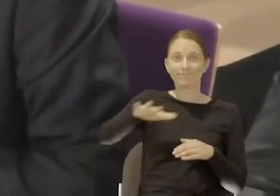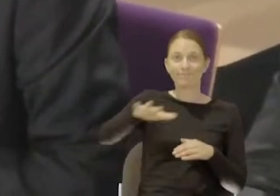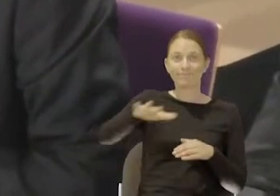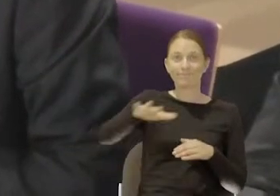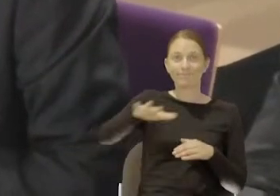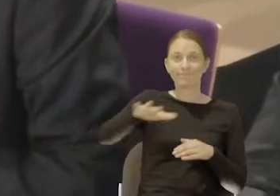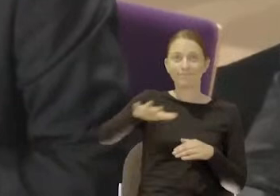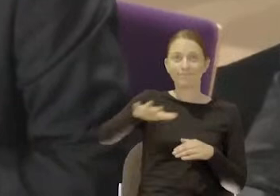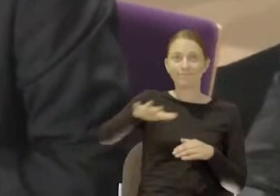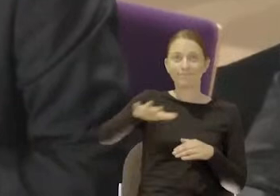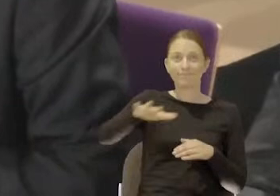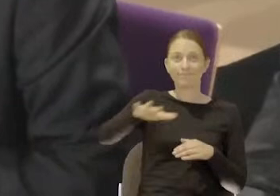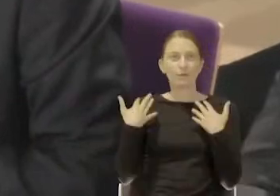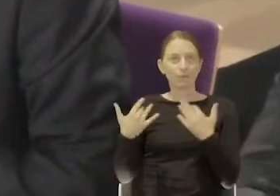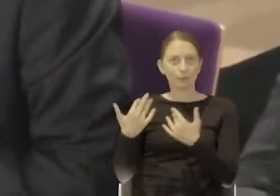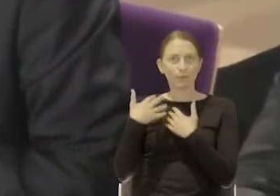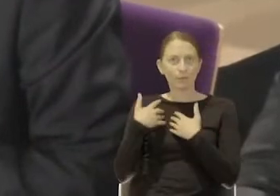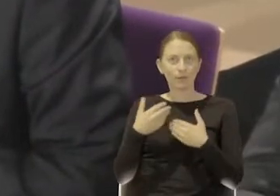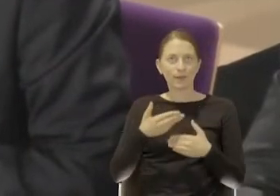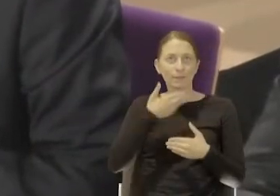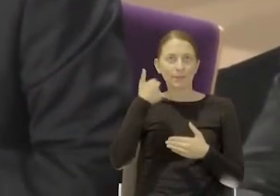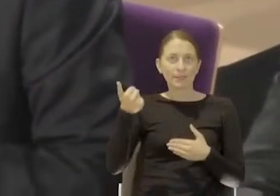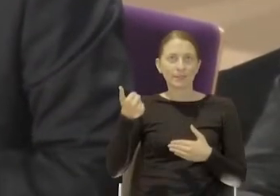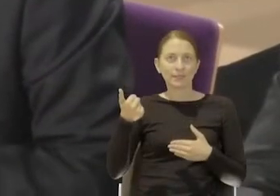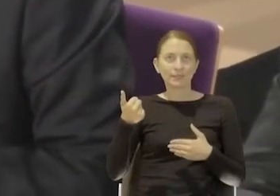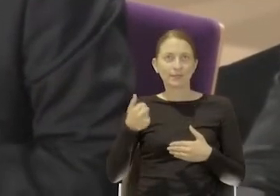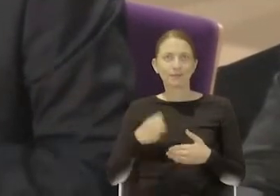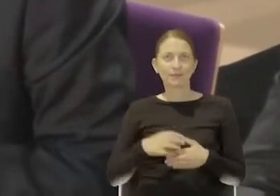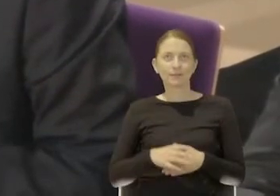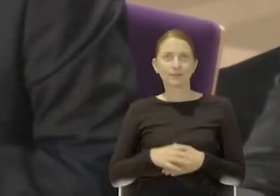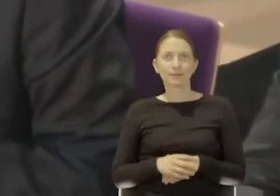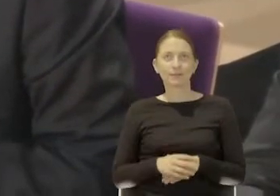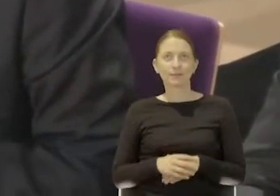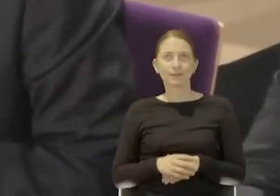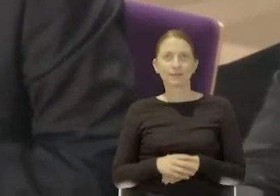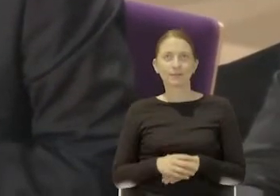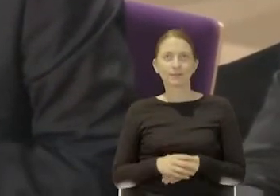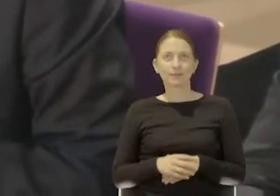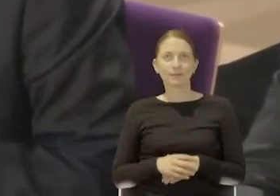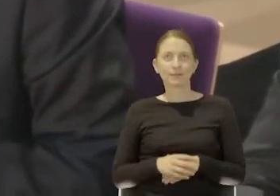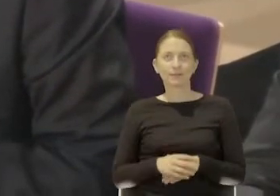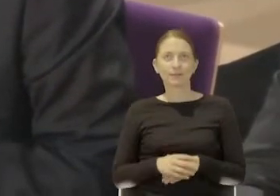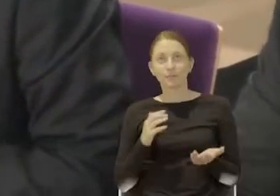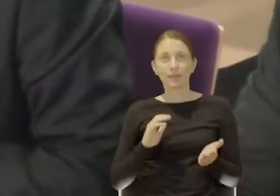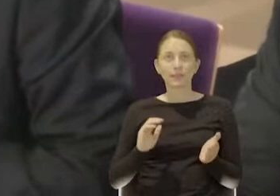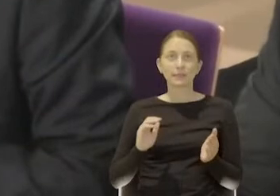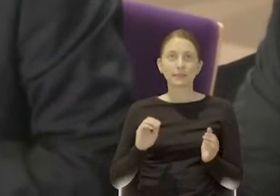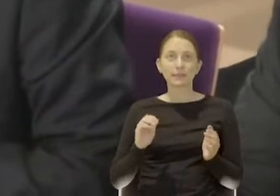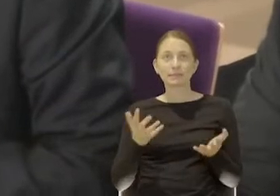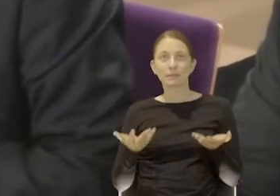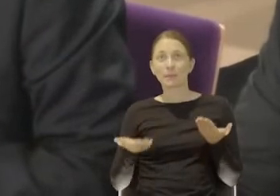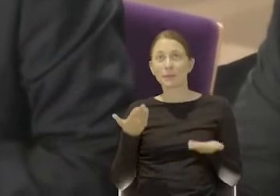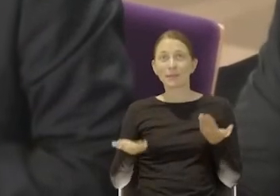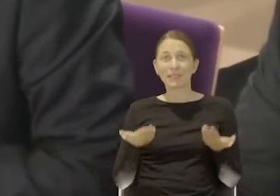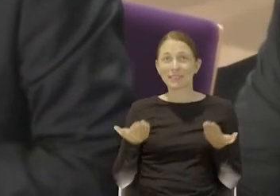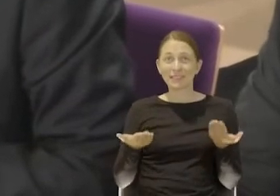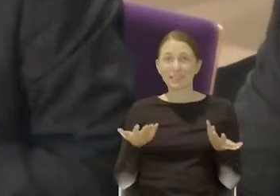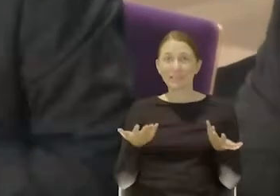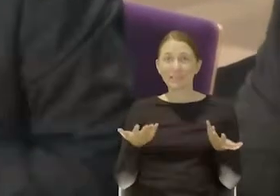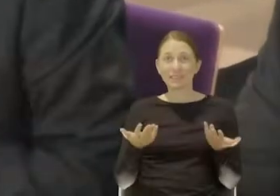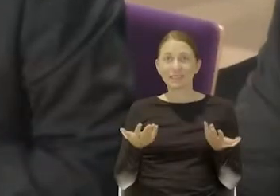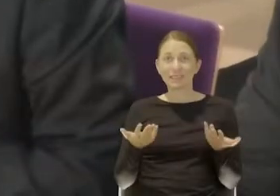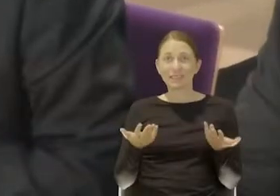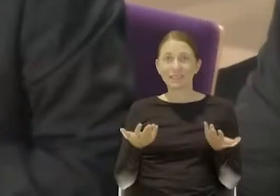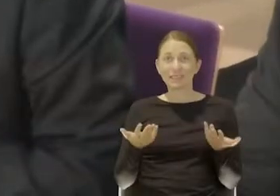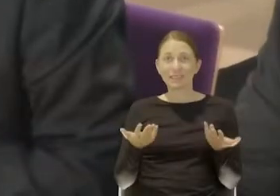local populations can take part in shaping processes in the field. And to do that, we have